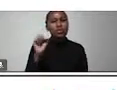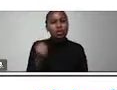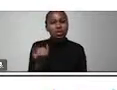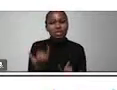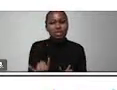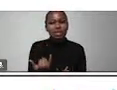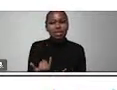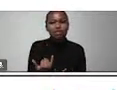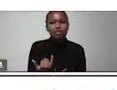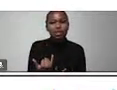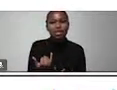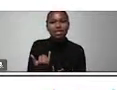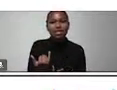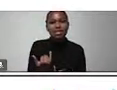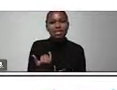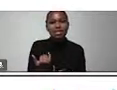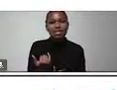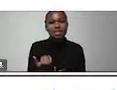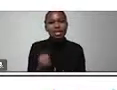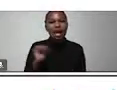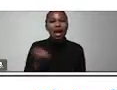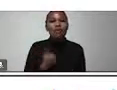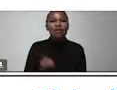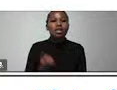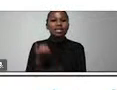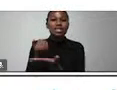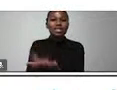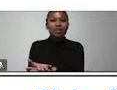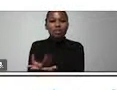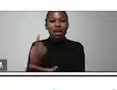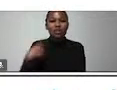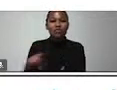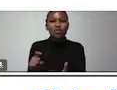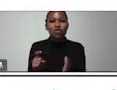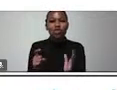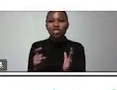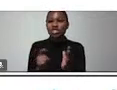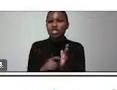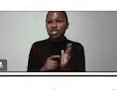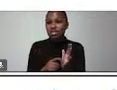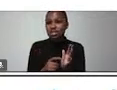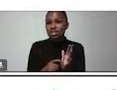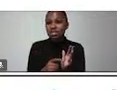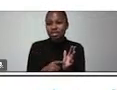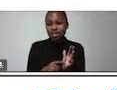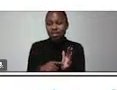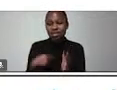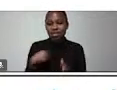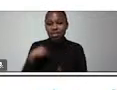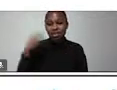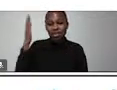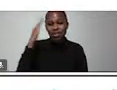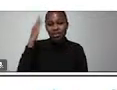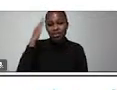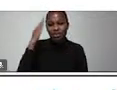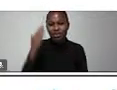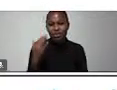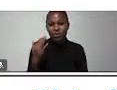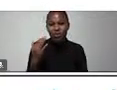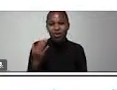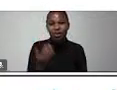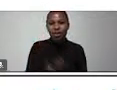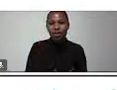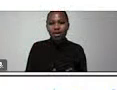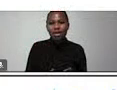actually our supply for chicken. And we do also, you know, import intermediate inputs